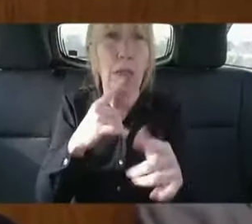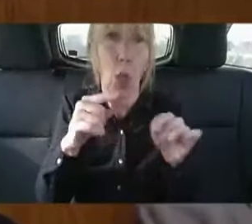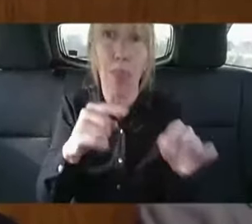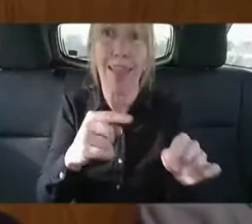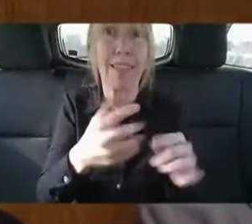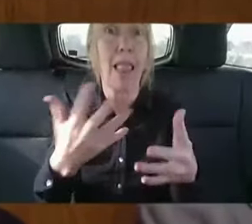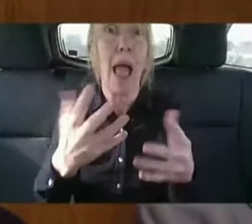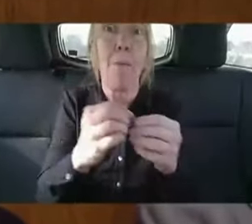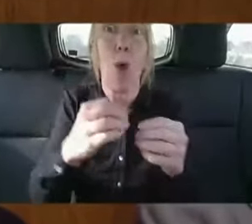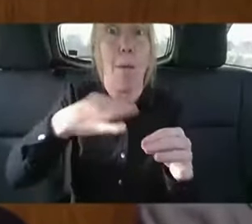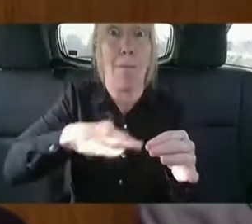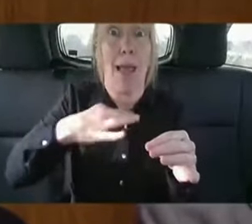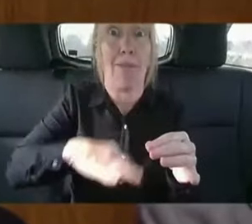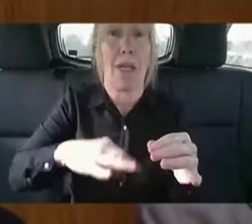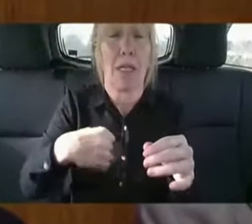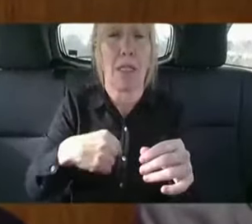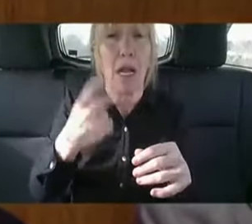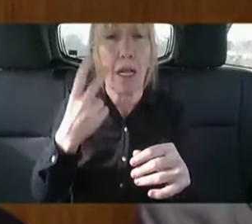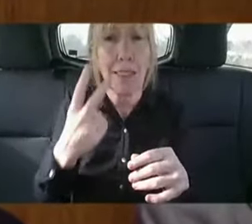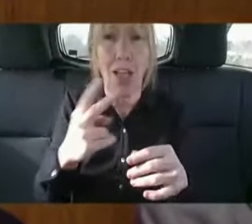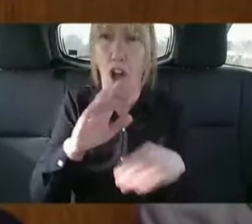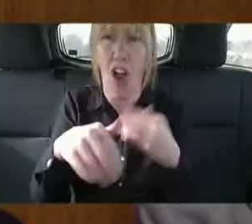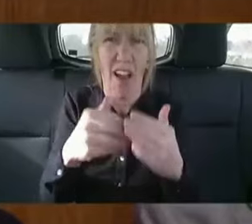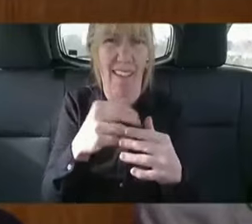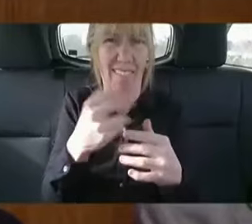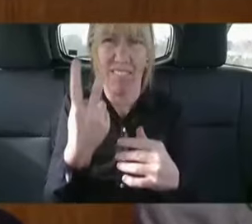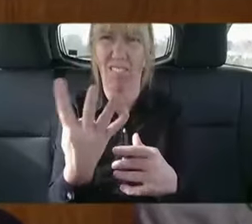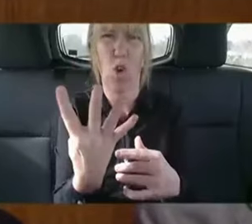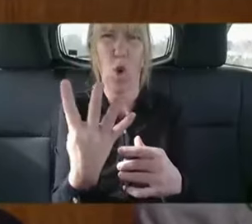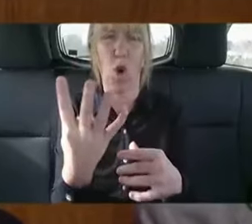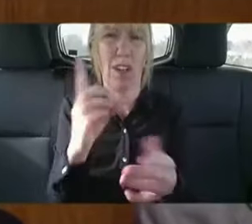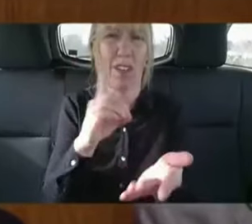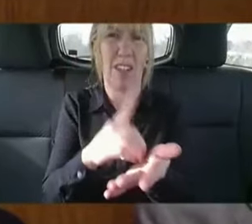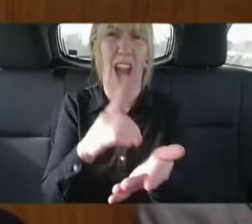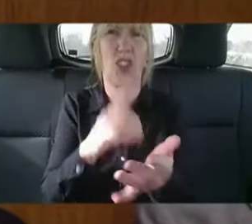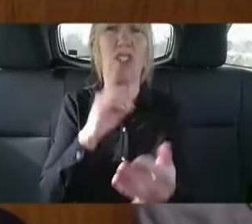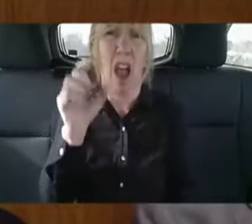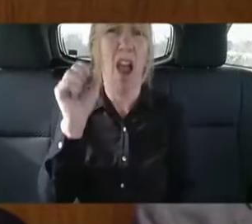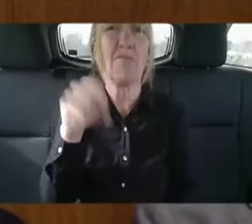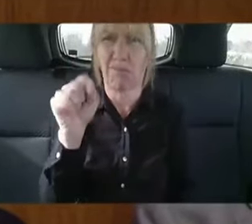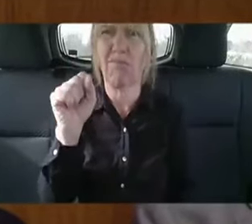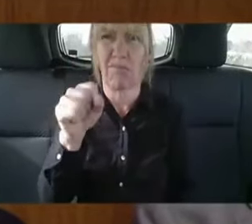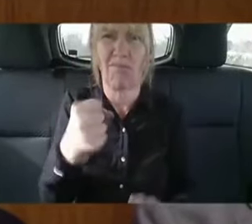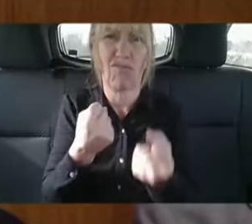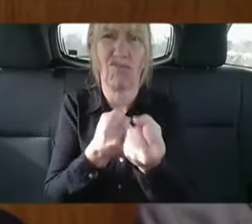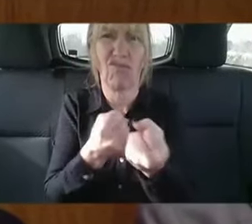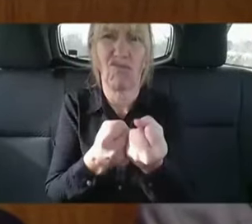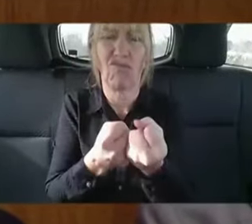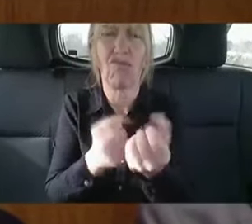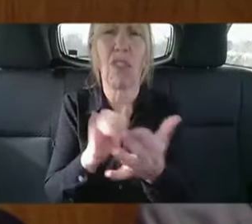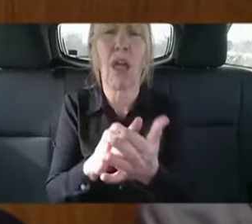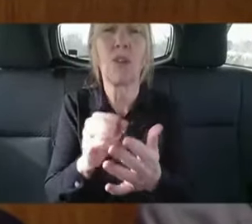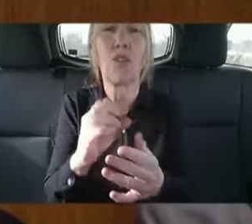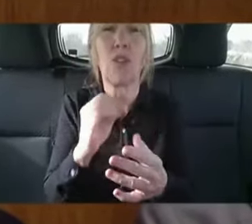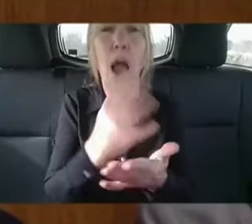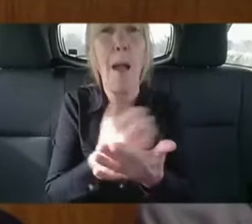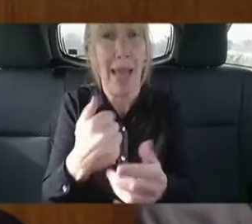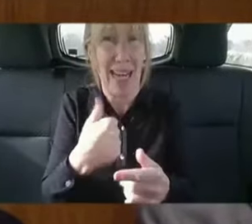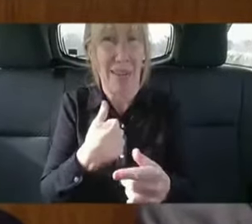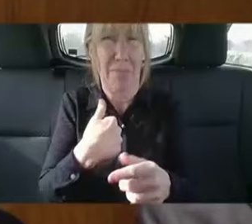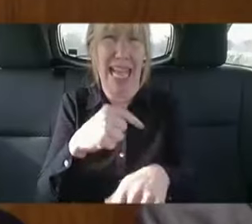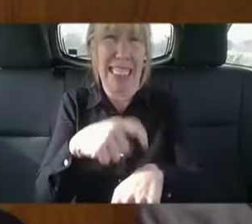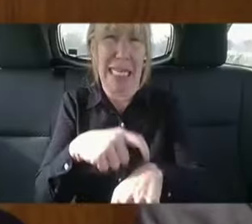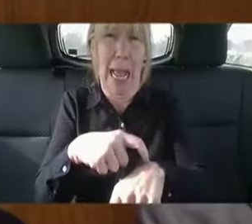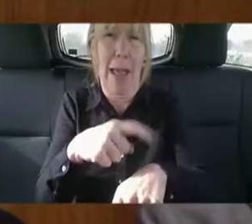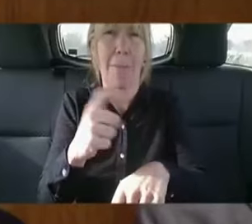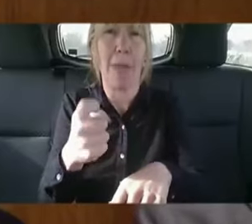I absolutely agree. I see all four of you nodding your head. So I think we can say we have a consensus here in that. I'm out of time, but I'll come back since I'm now